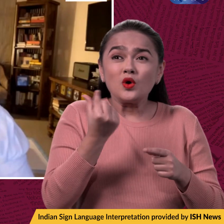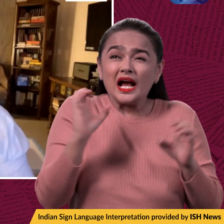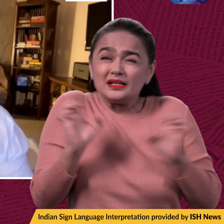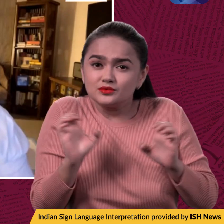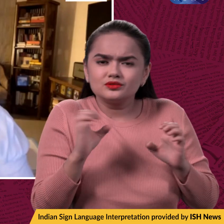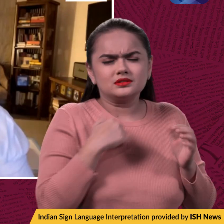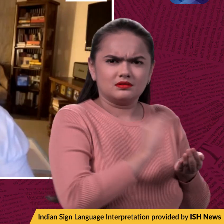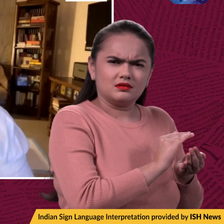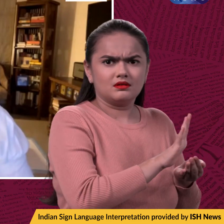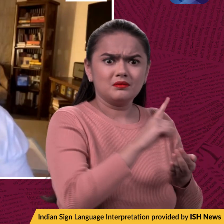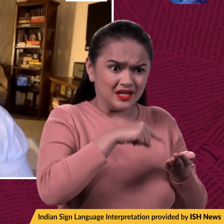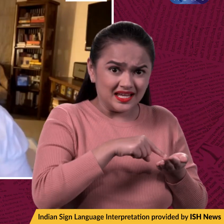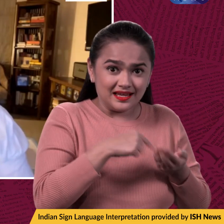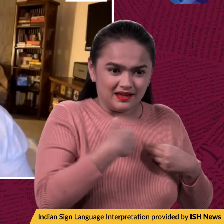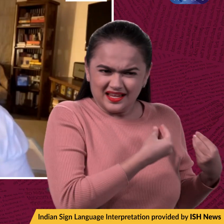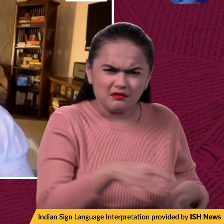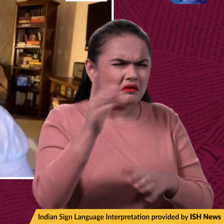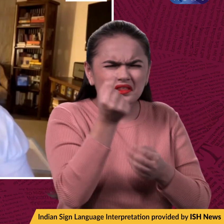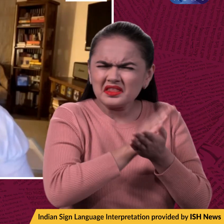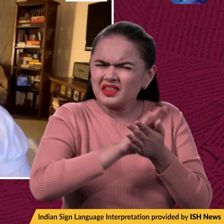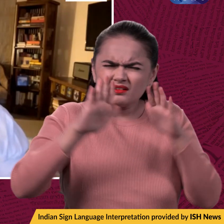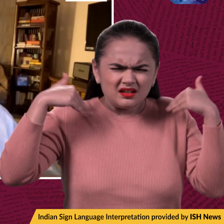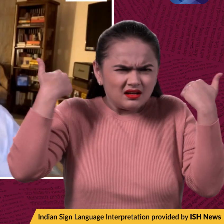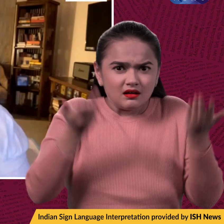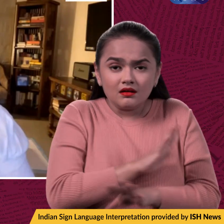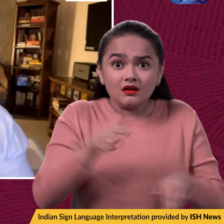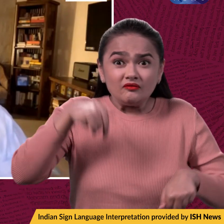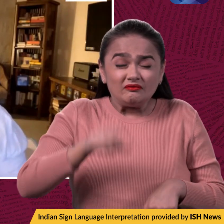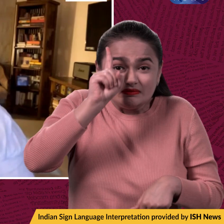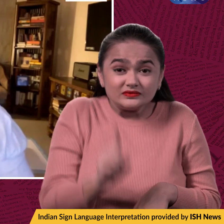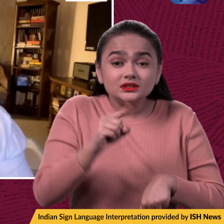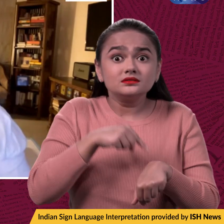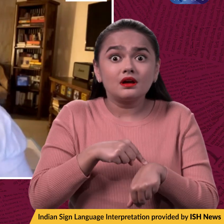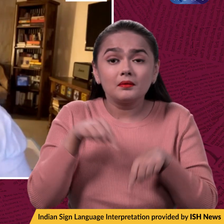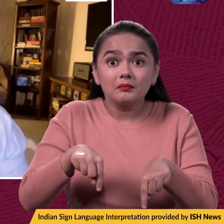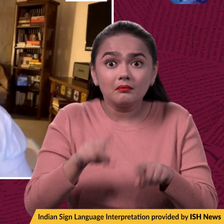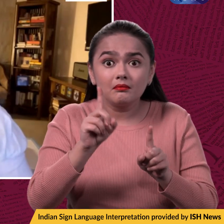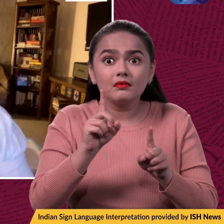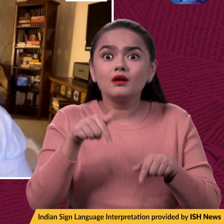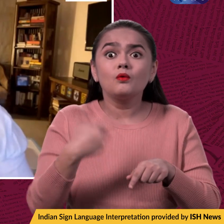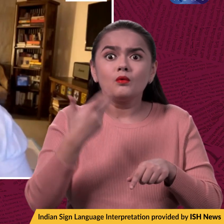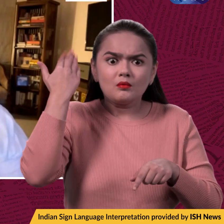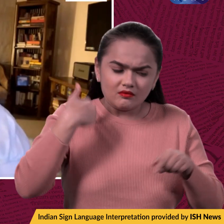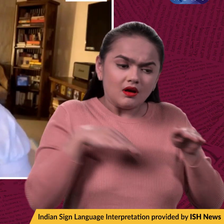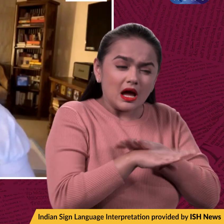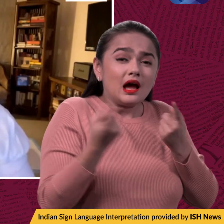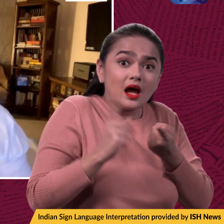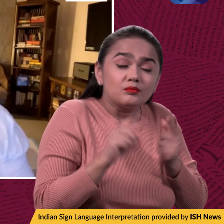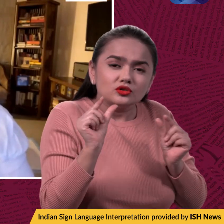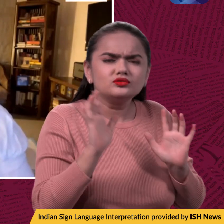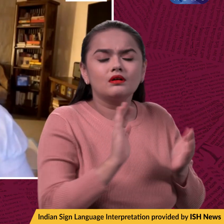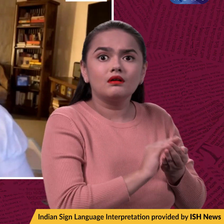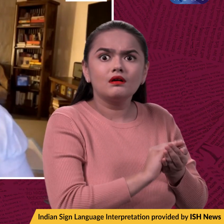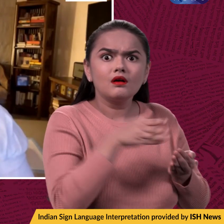because it has never happened before. India has never released this much oil from its reserves before. This comes